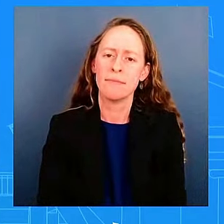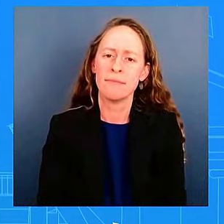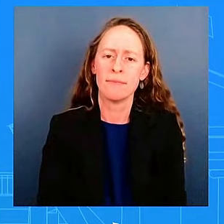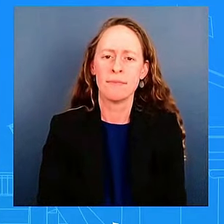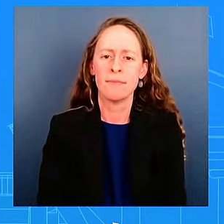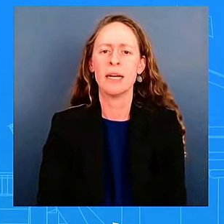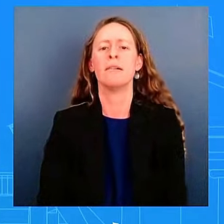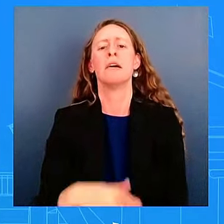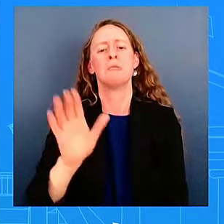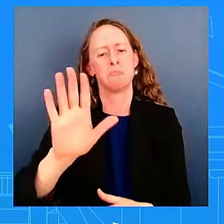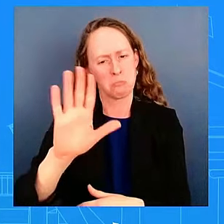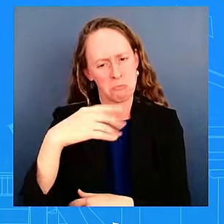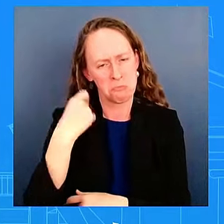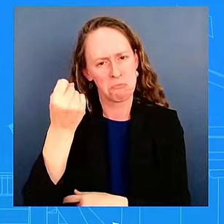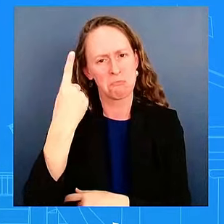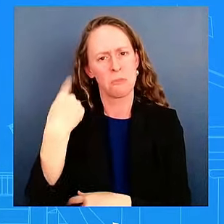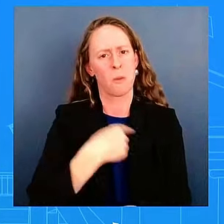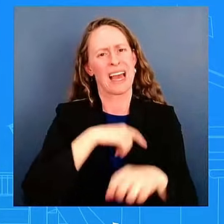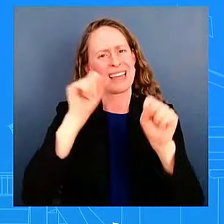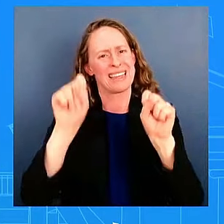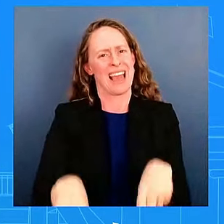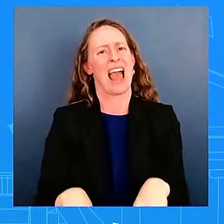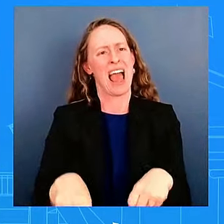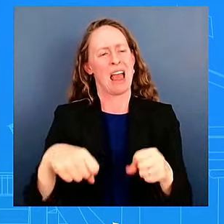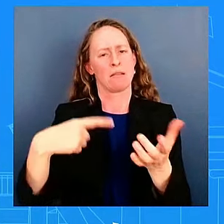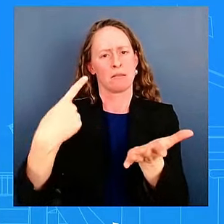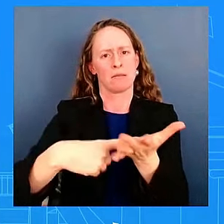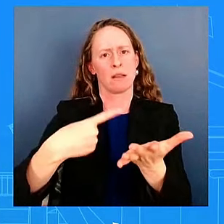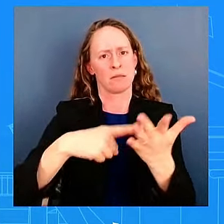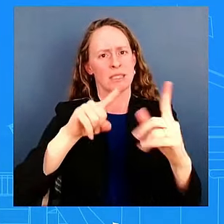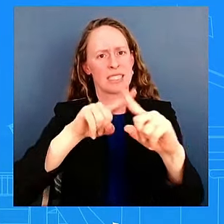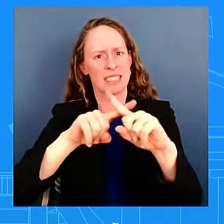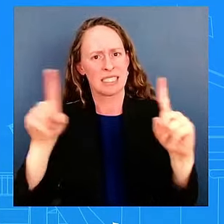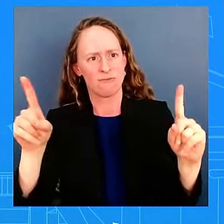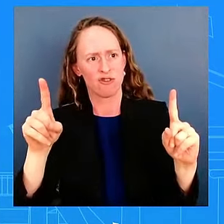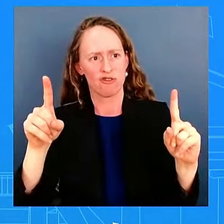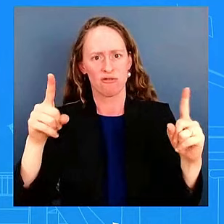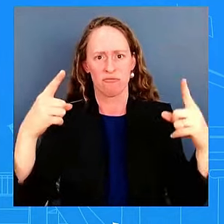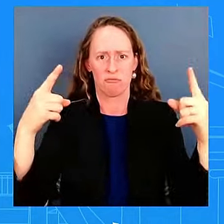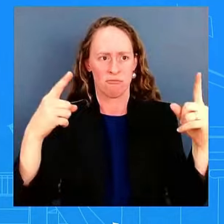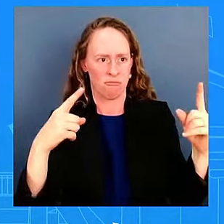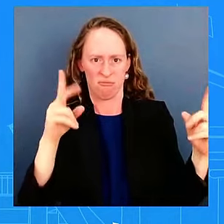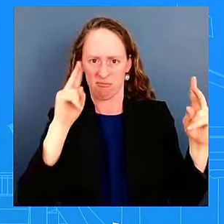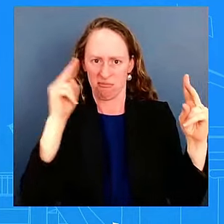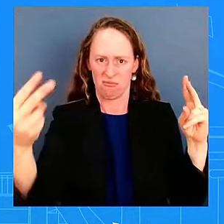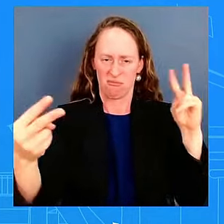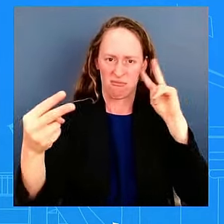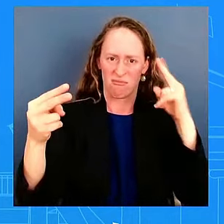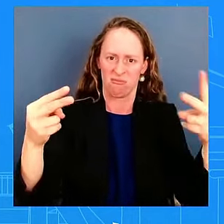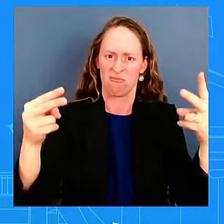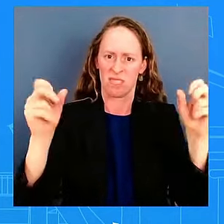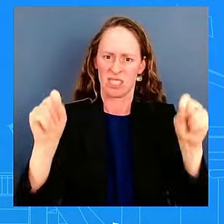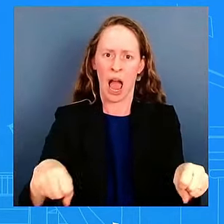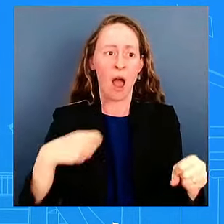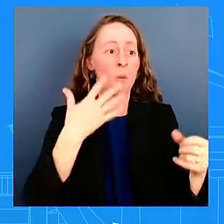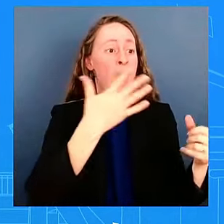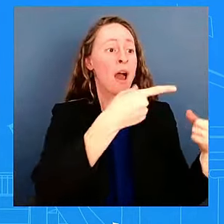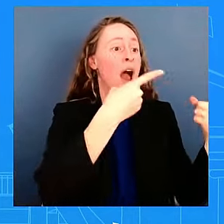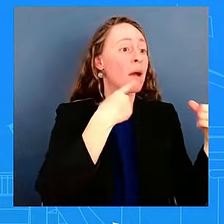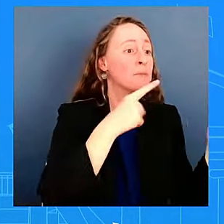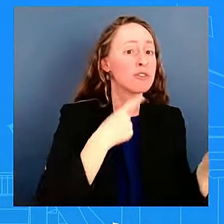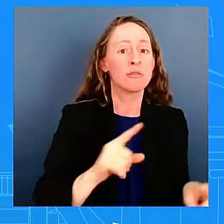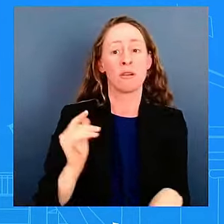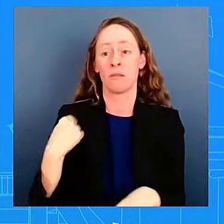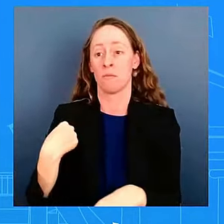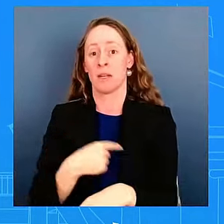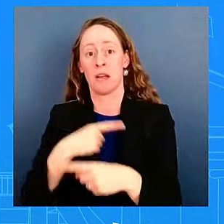to someone's character. That is the difference of that is important to be able